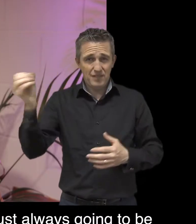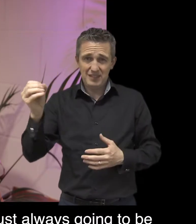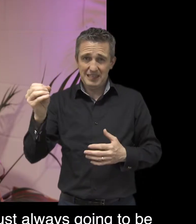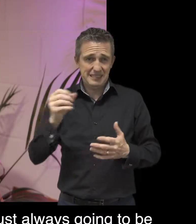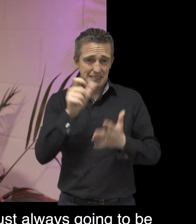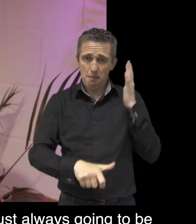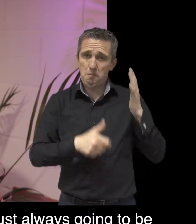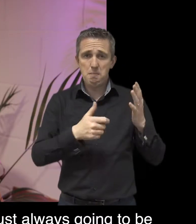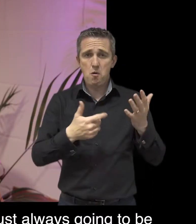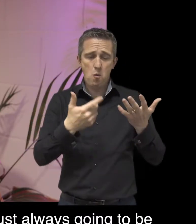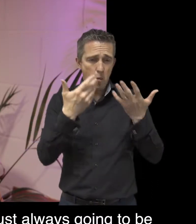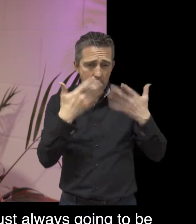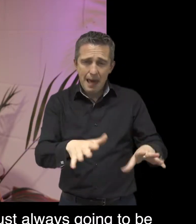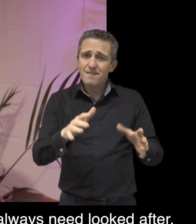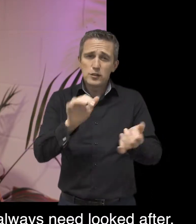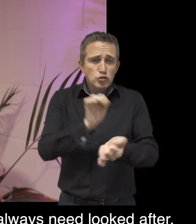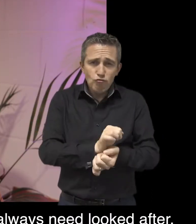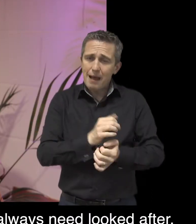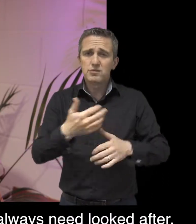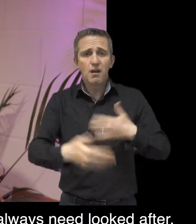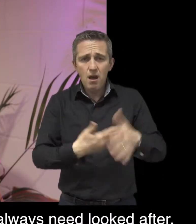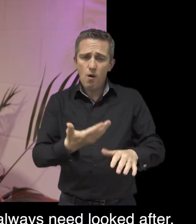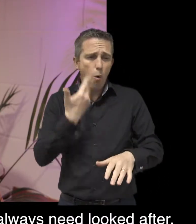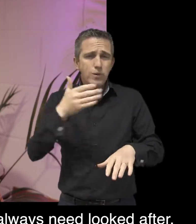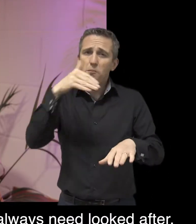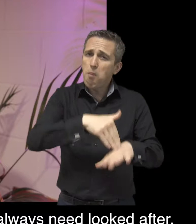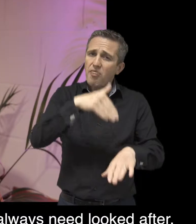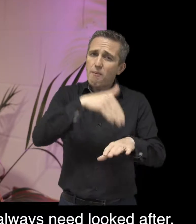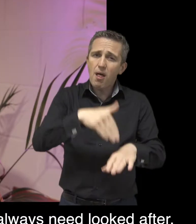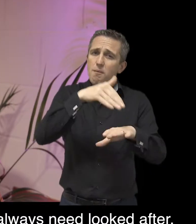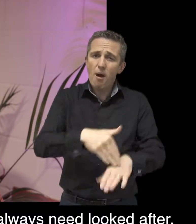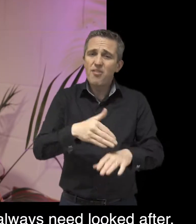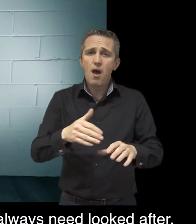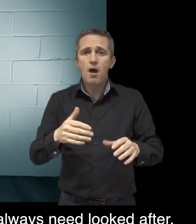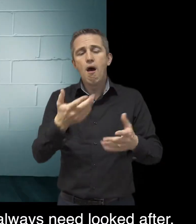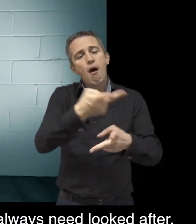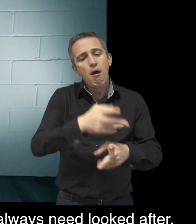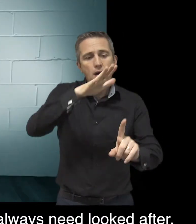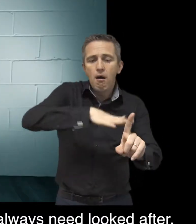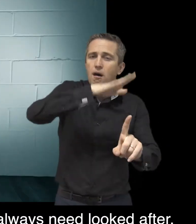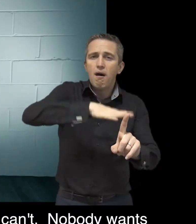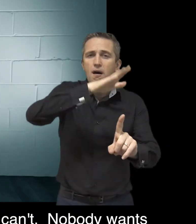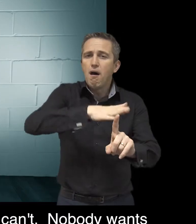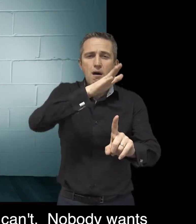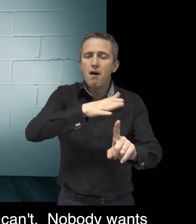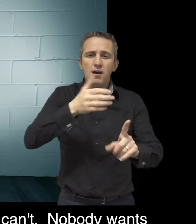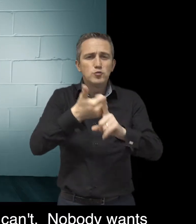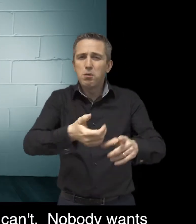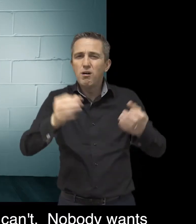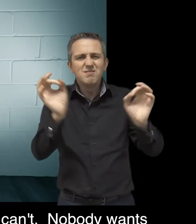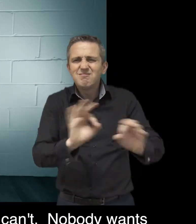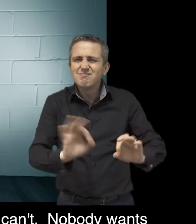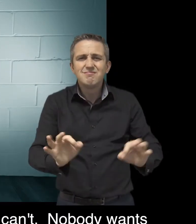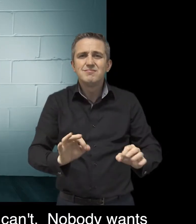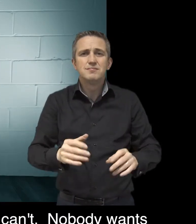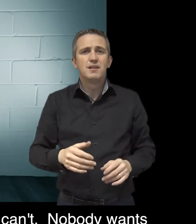in the system, you were always going to be a bother or a nuisance to somebody, you would always need looked after, nobody listened to what you say. And